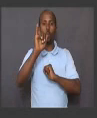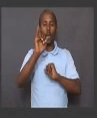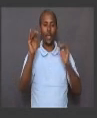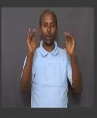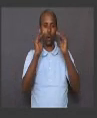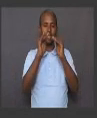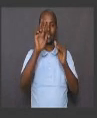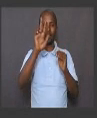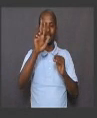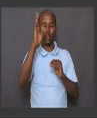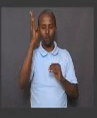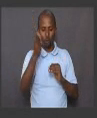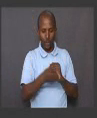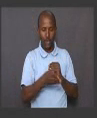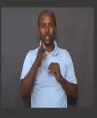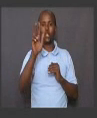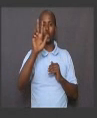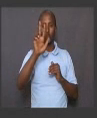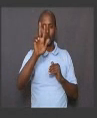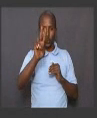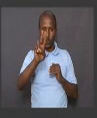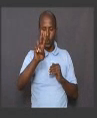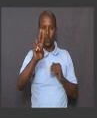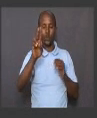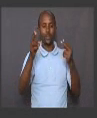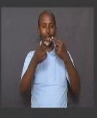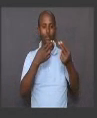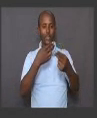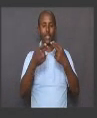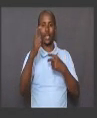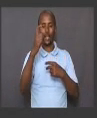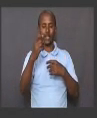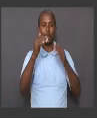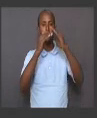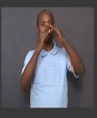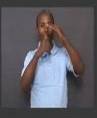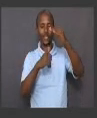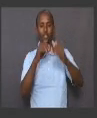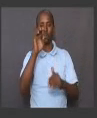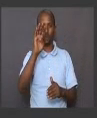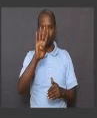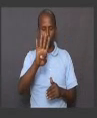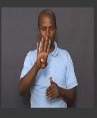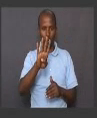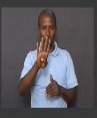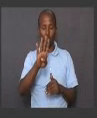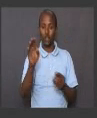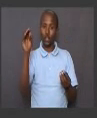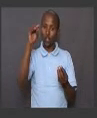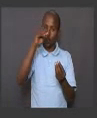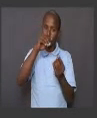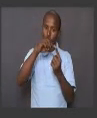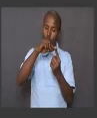equals 3 over 2 times x minus 4 into